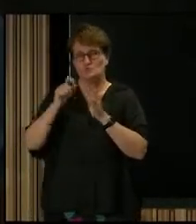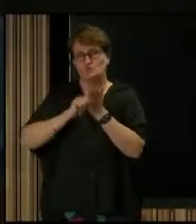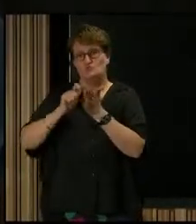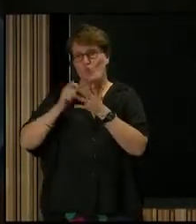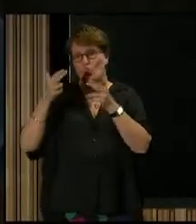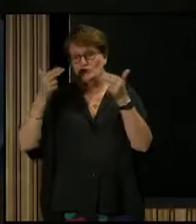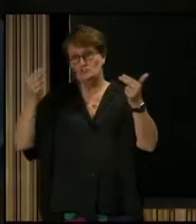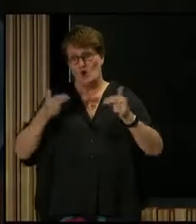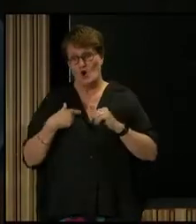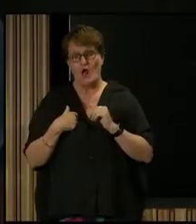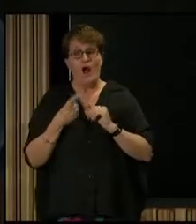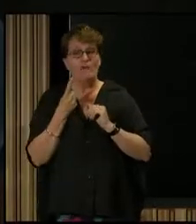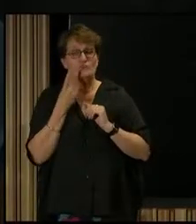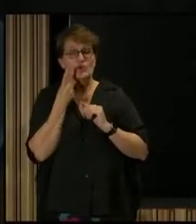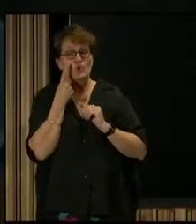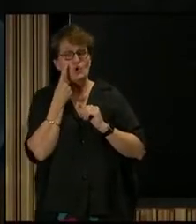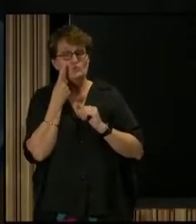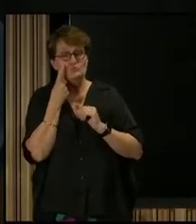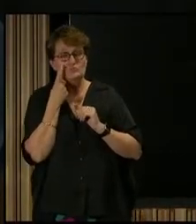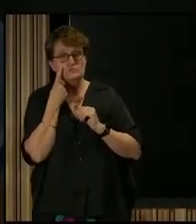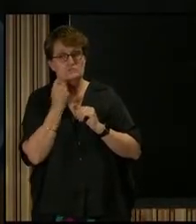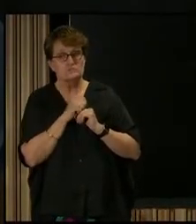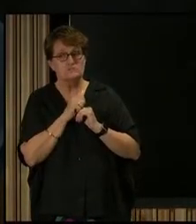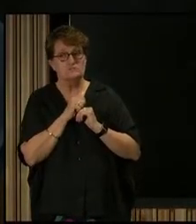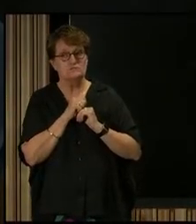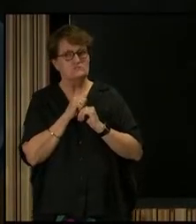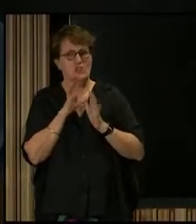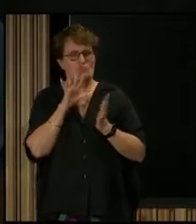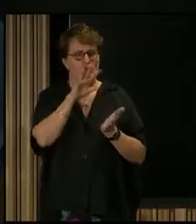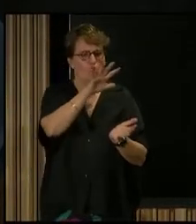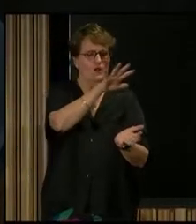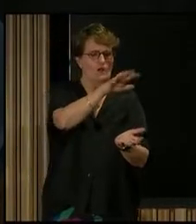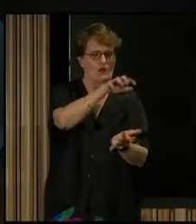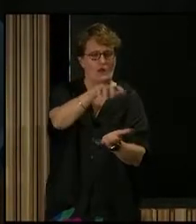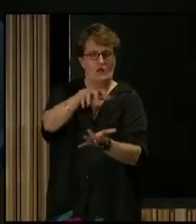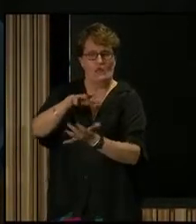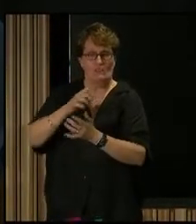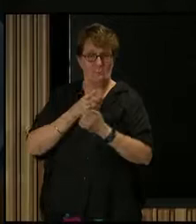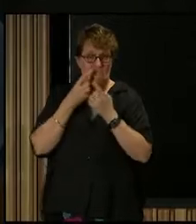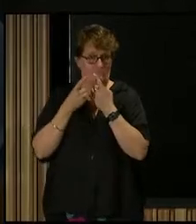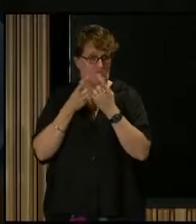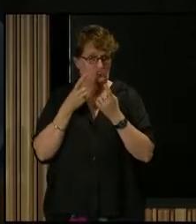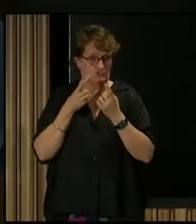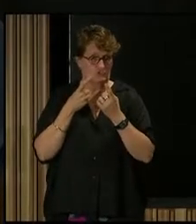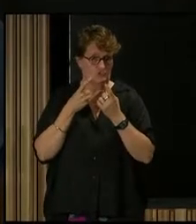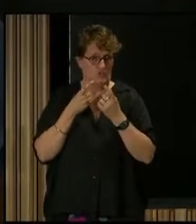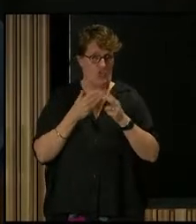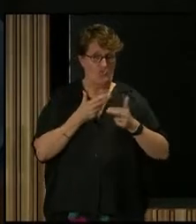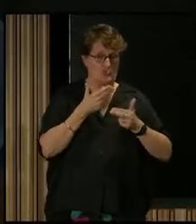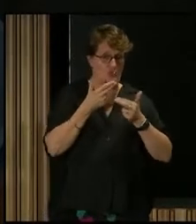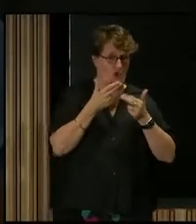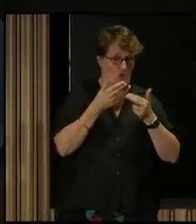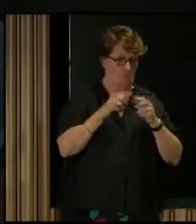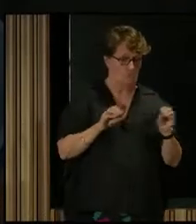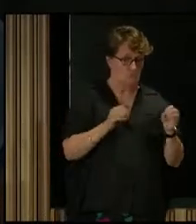have noticed that they don't collect the information of what music was actually played. So